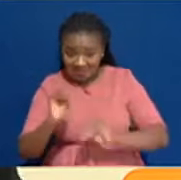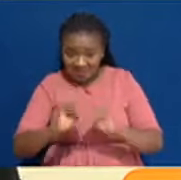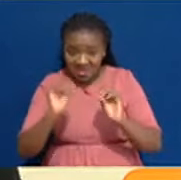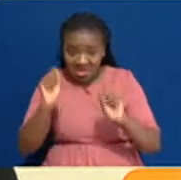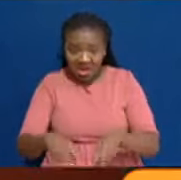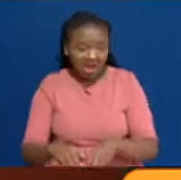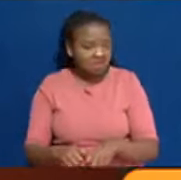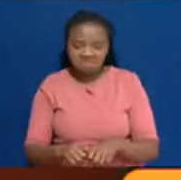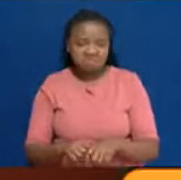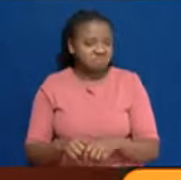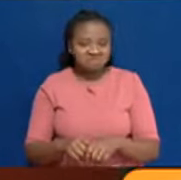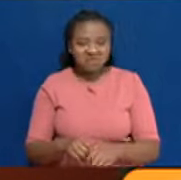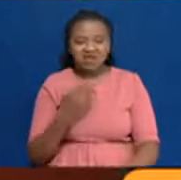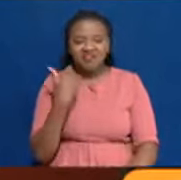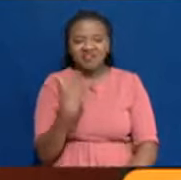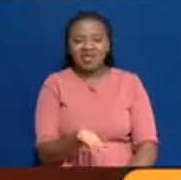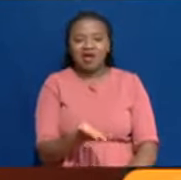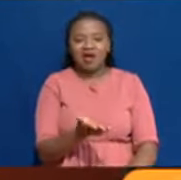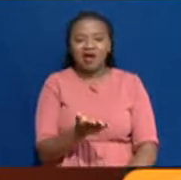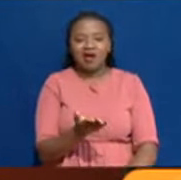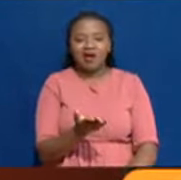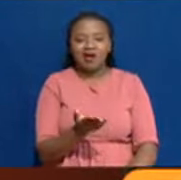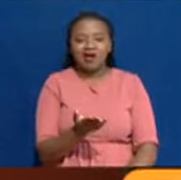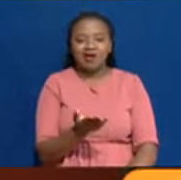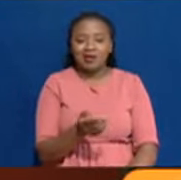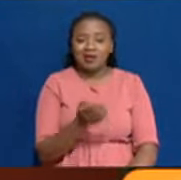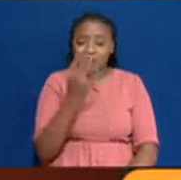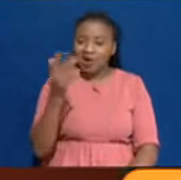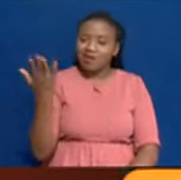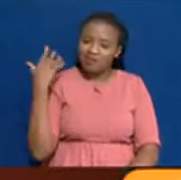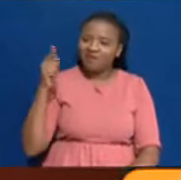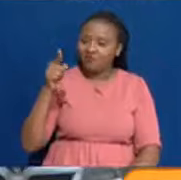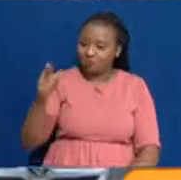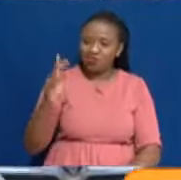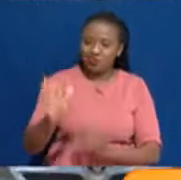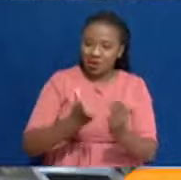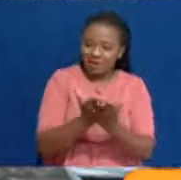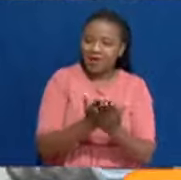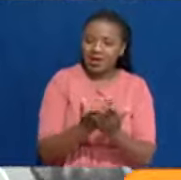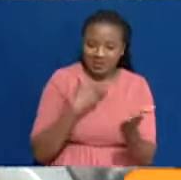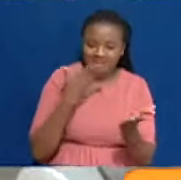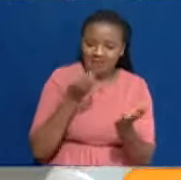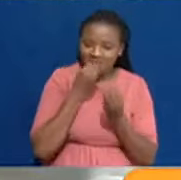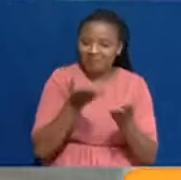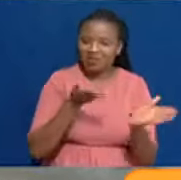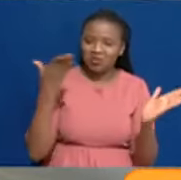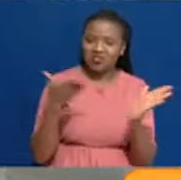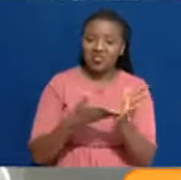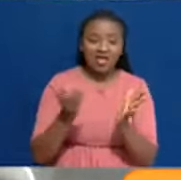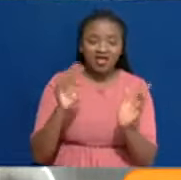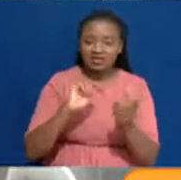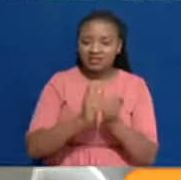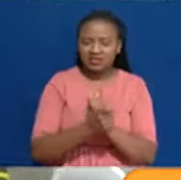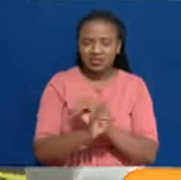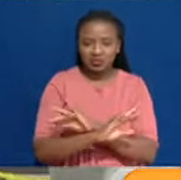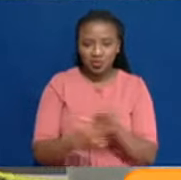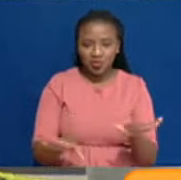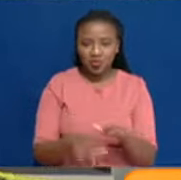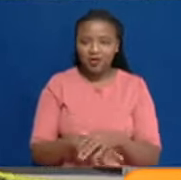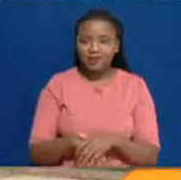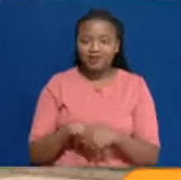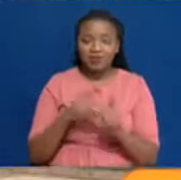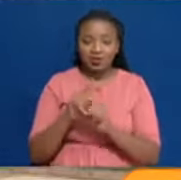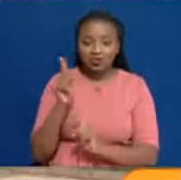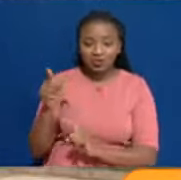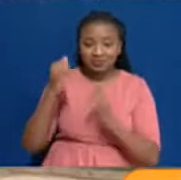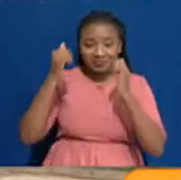been pre-populated based on the information that they submitted before. The higher education funding portal will be available for the students